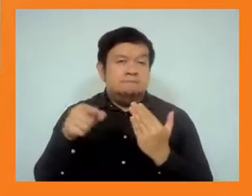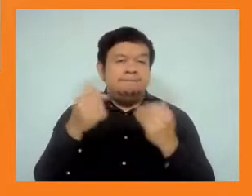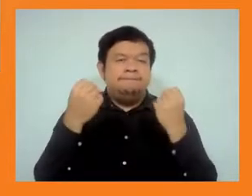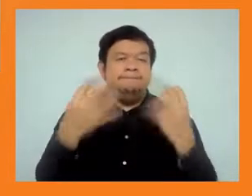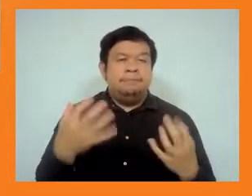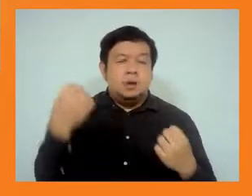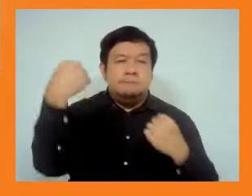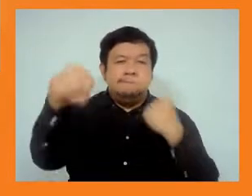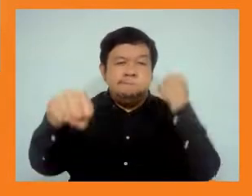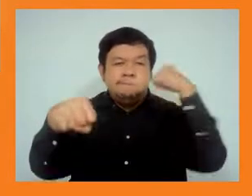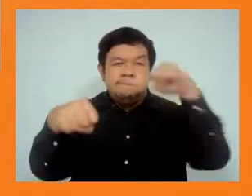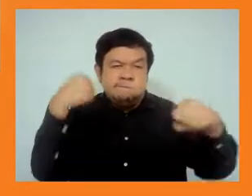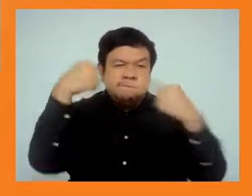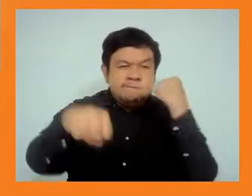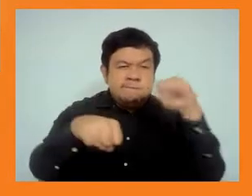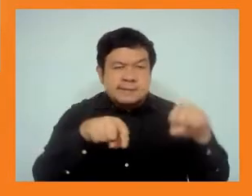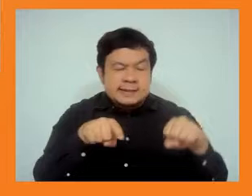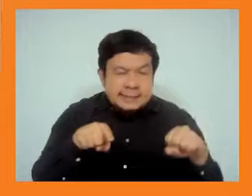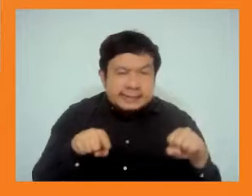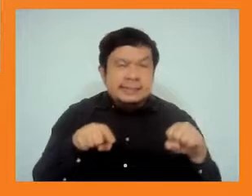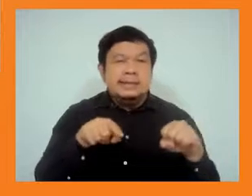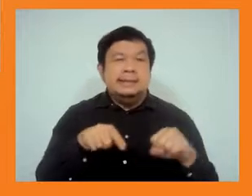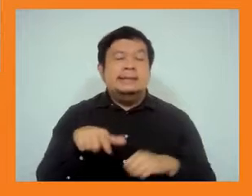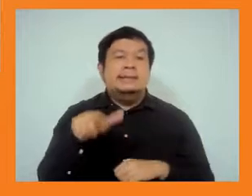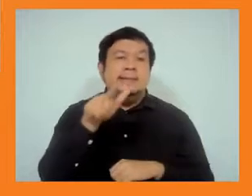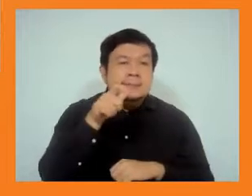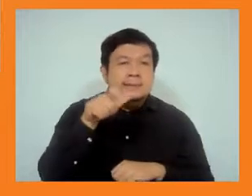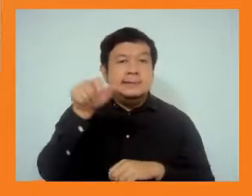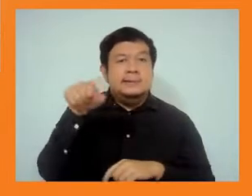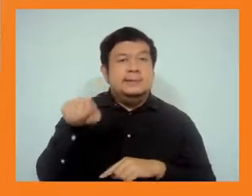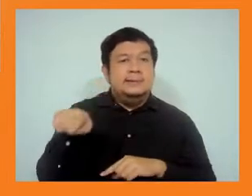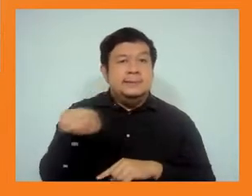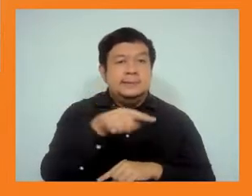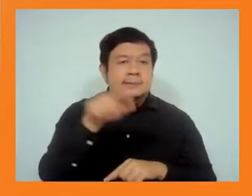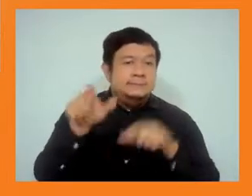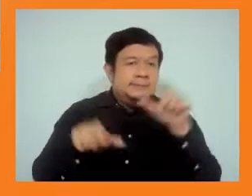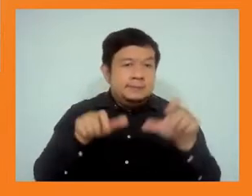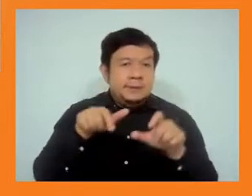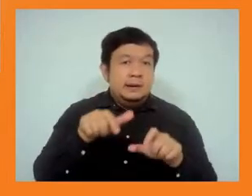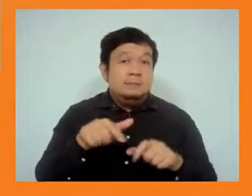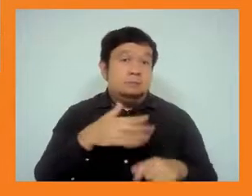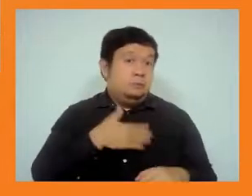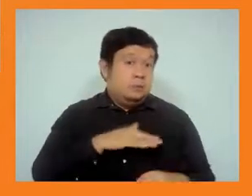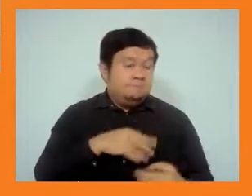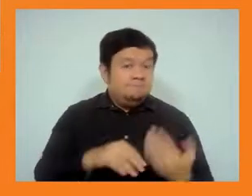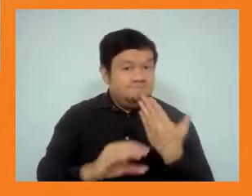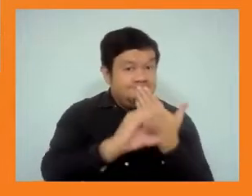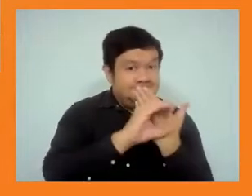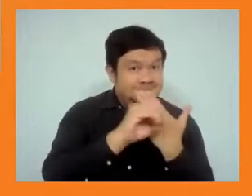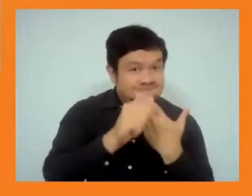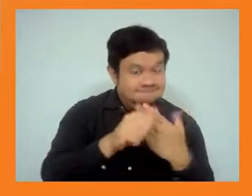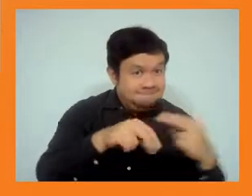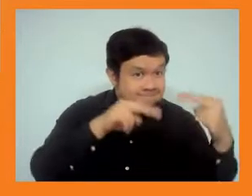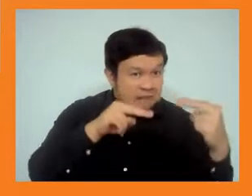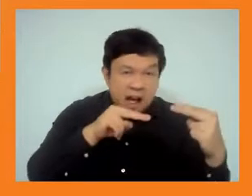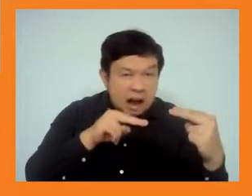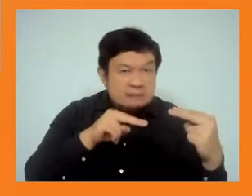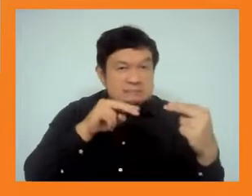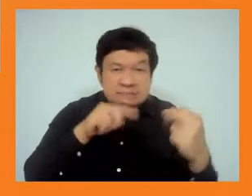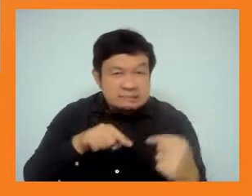happening, Dean? What do you think? Over to you. Okay. Thank you very much. Can I have